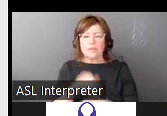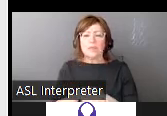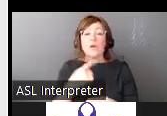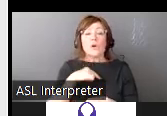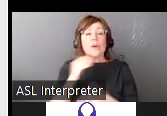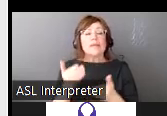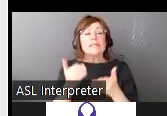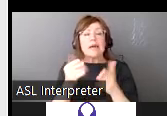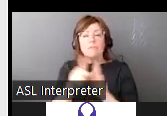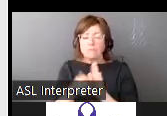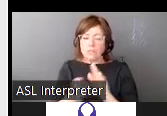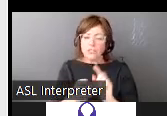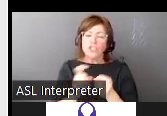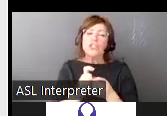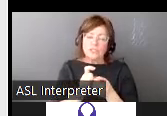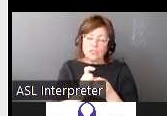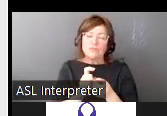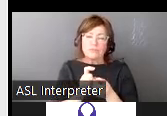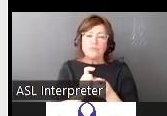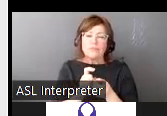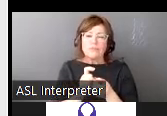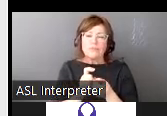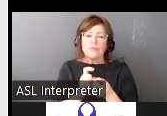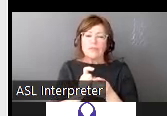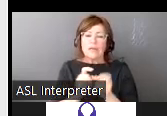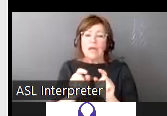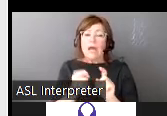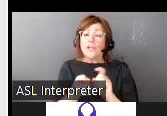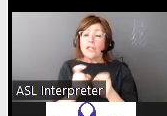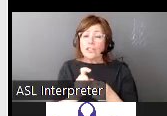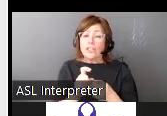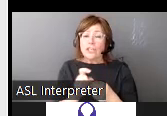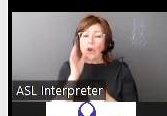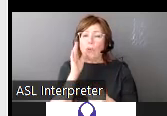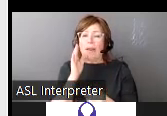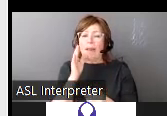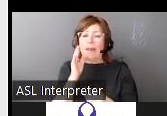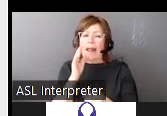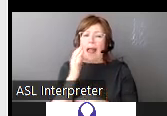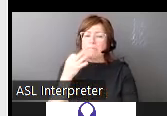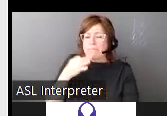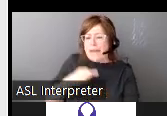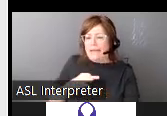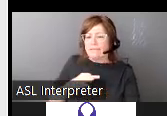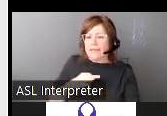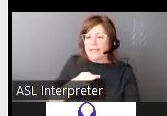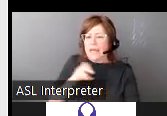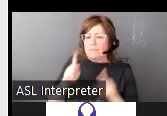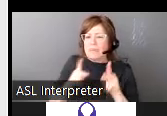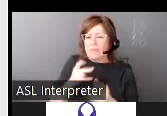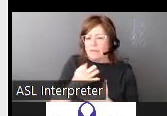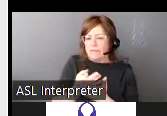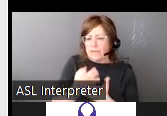recommend policy changes which would benefit older immigrants financially. And so that include making